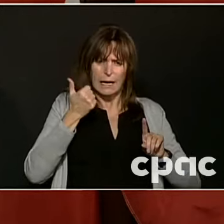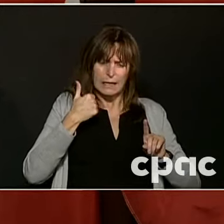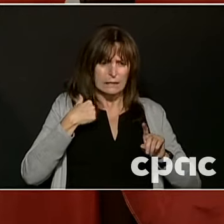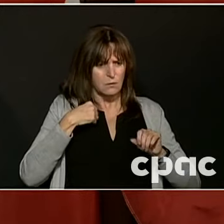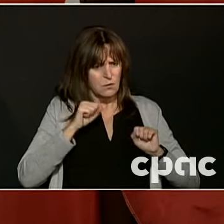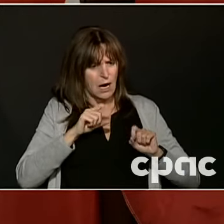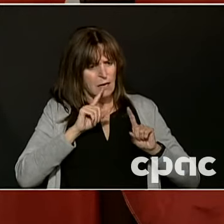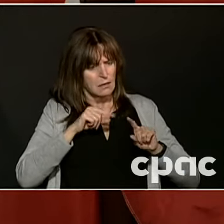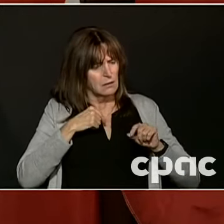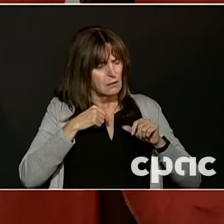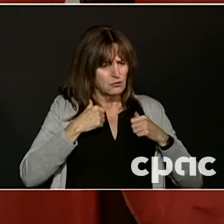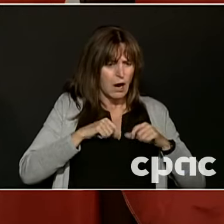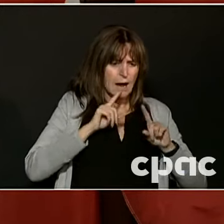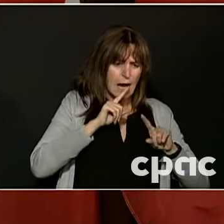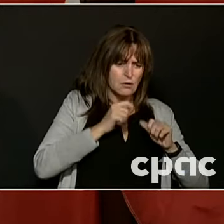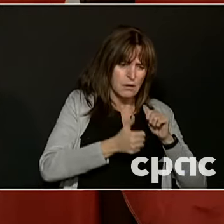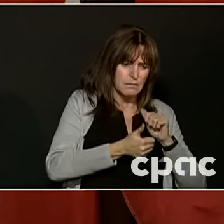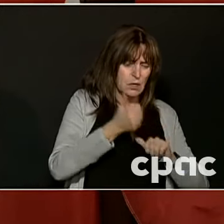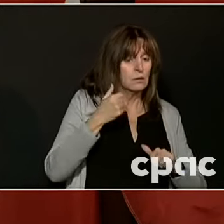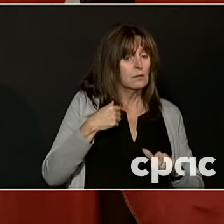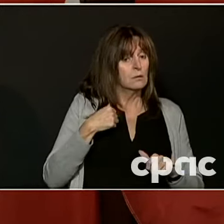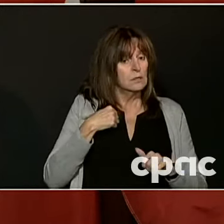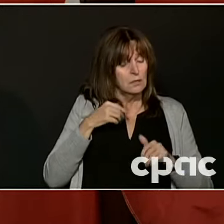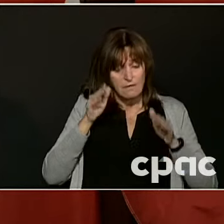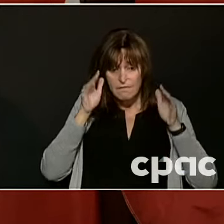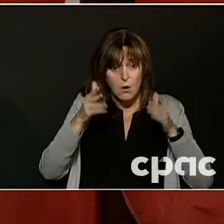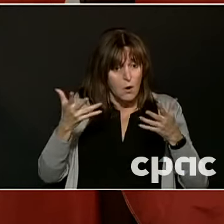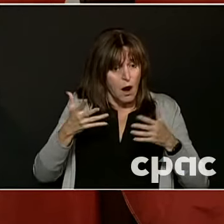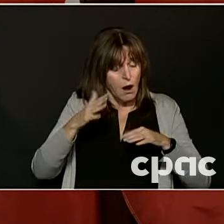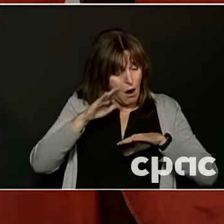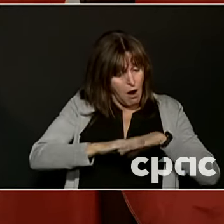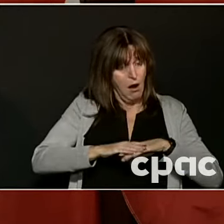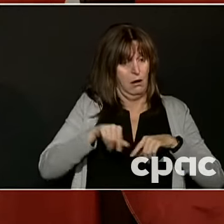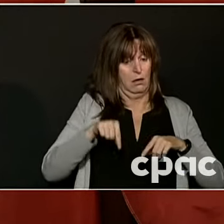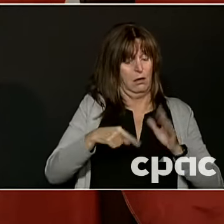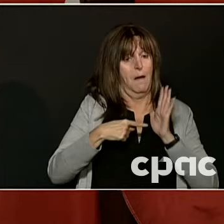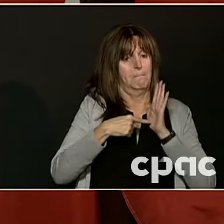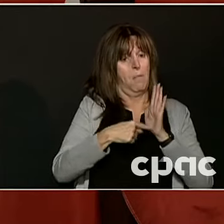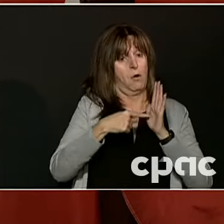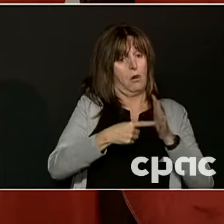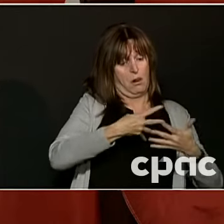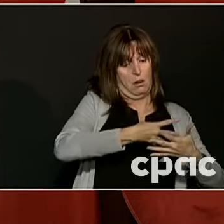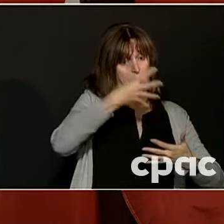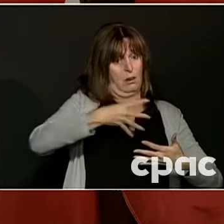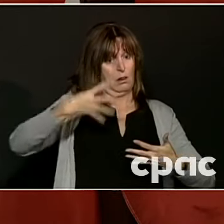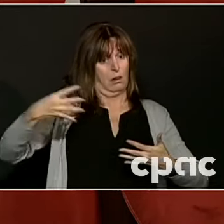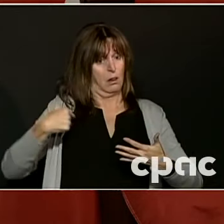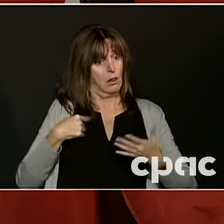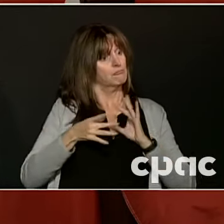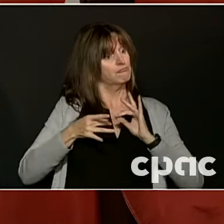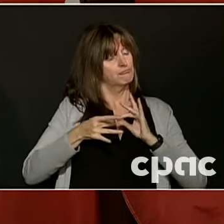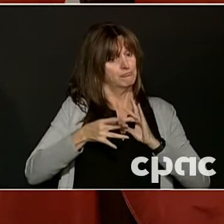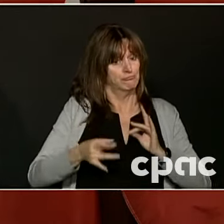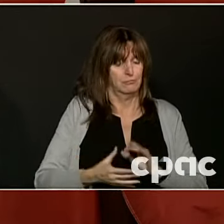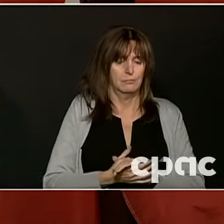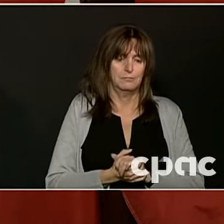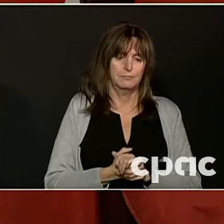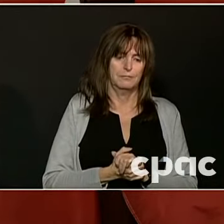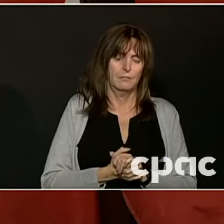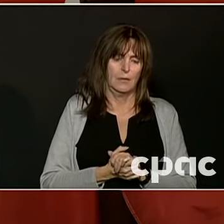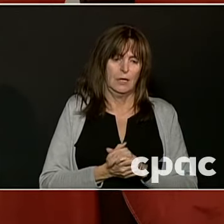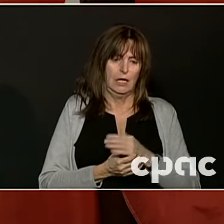and the analytics today. We'll go to the phone lines. Just a reminder, 1 question, 1 follow-up. Over to the first question,